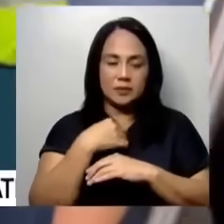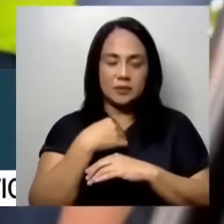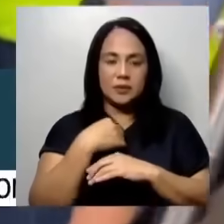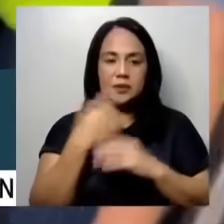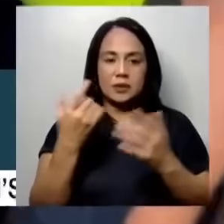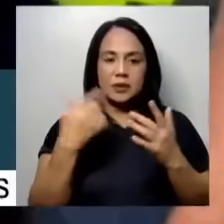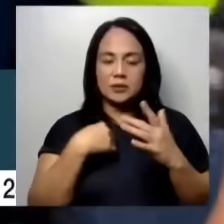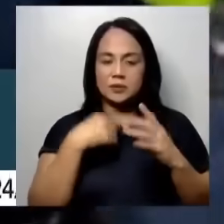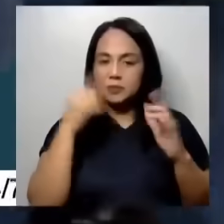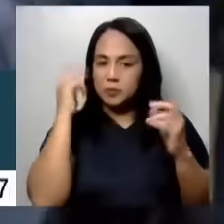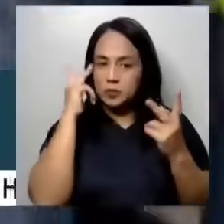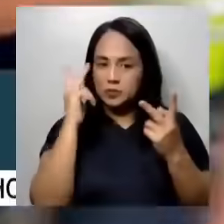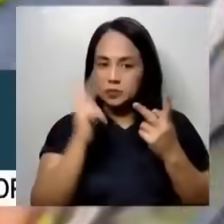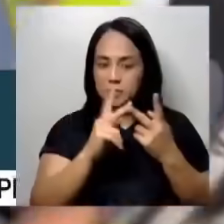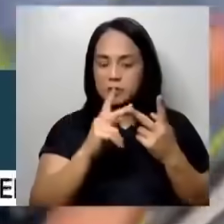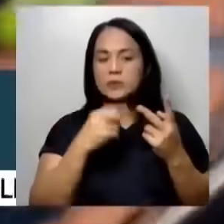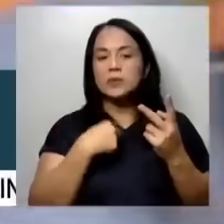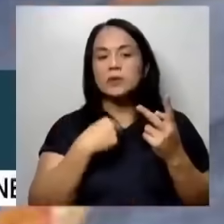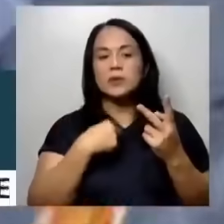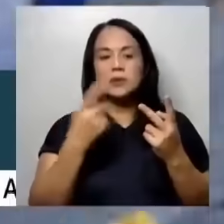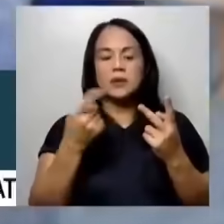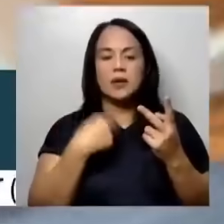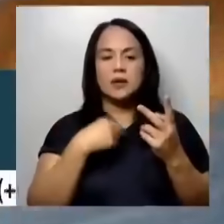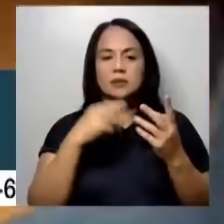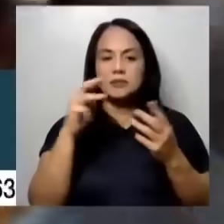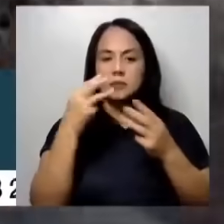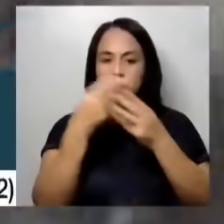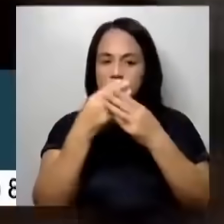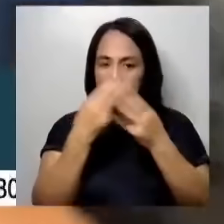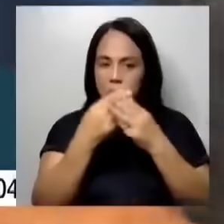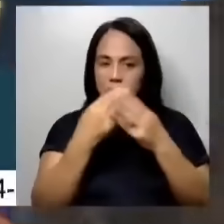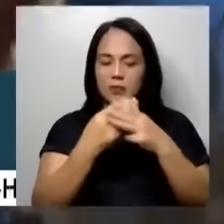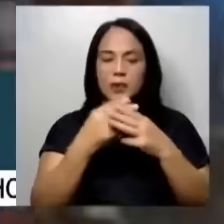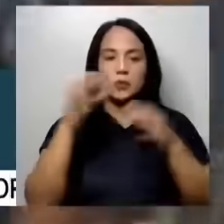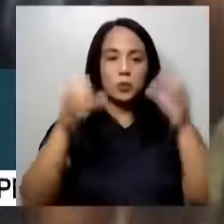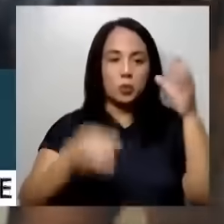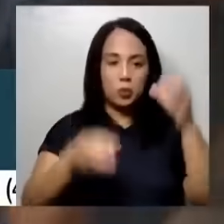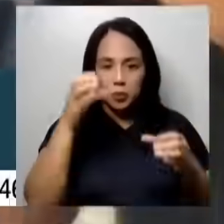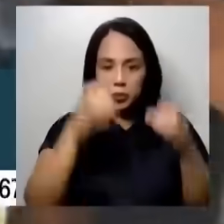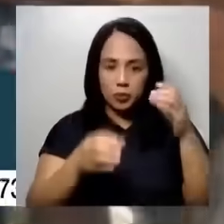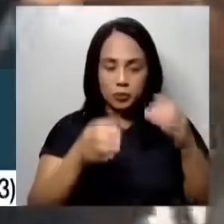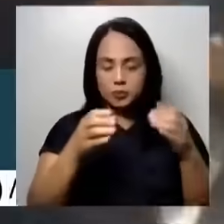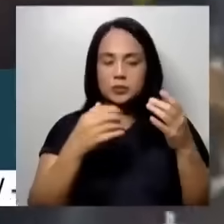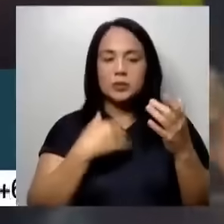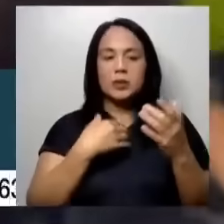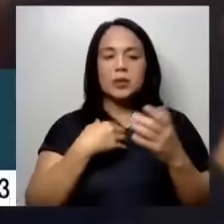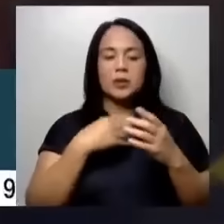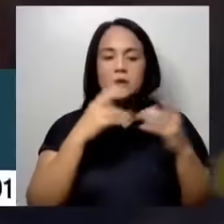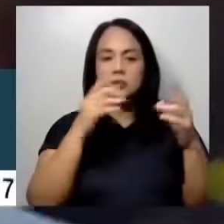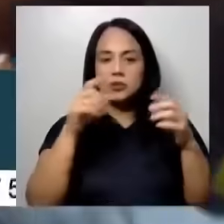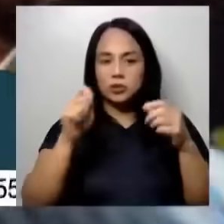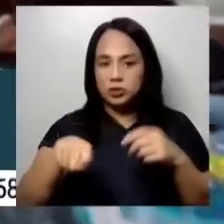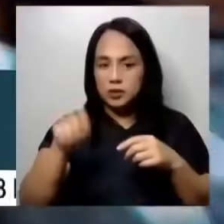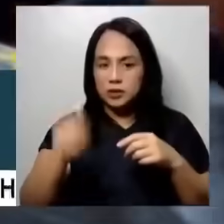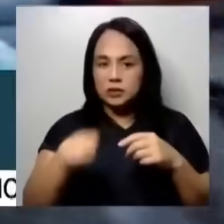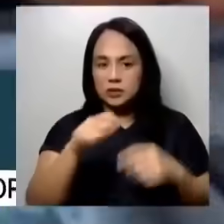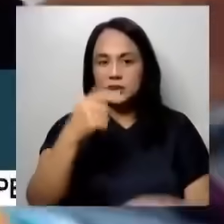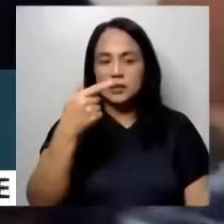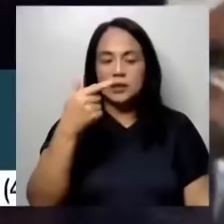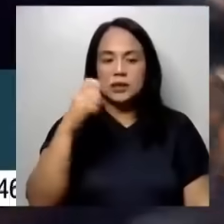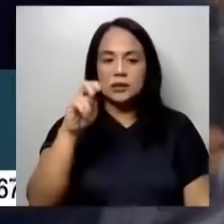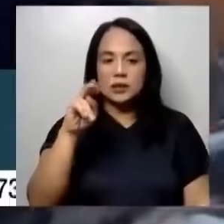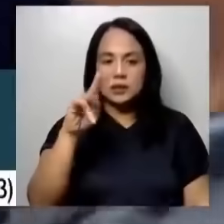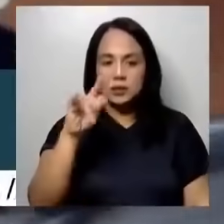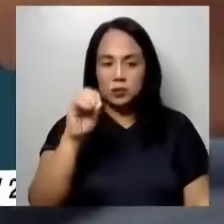to recant was addressed to Muntinlupa Regional Trial Court Branch 206, Honorable Judge Henner Hito, citing